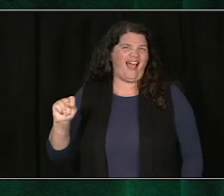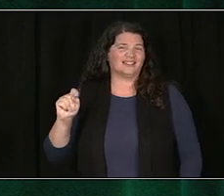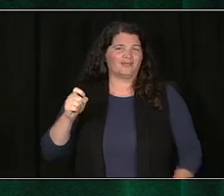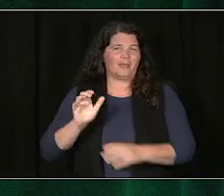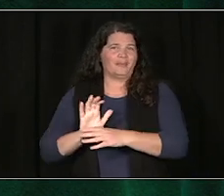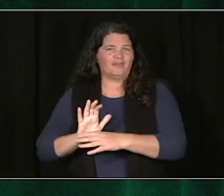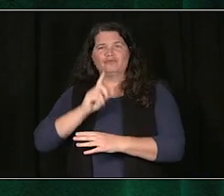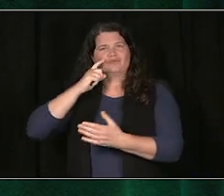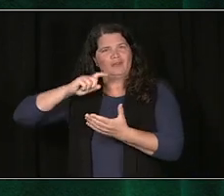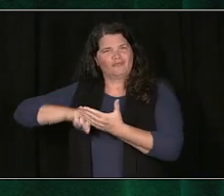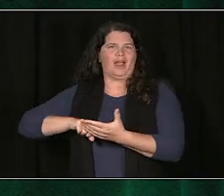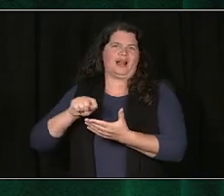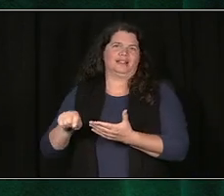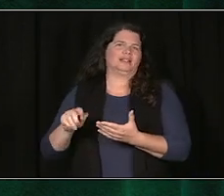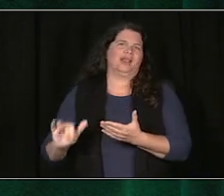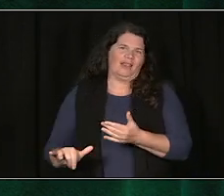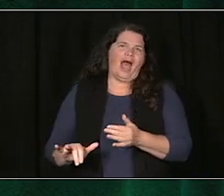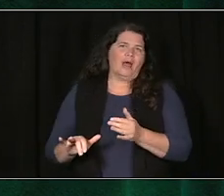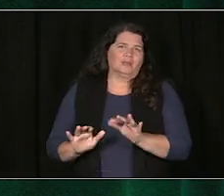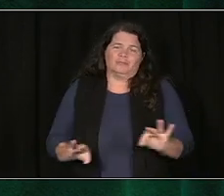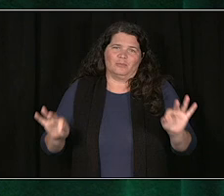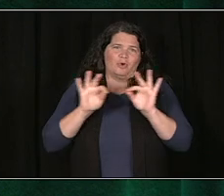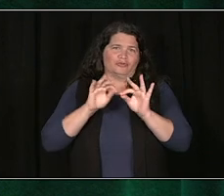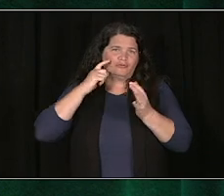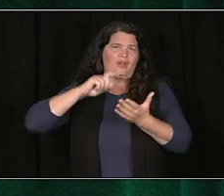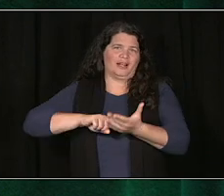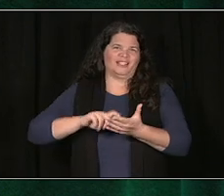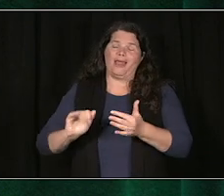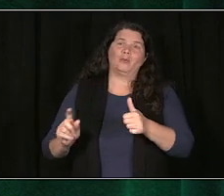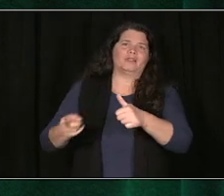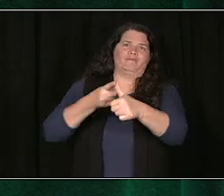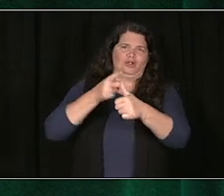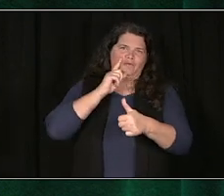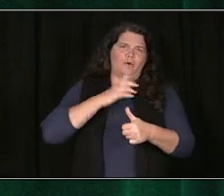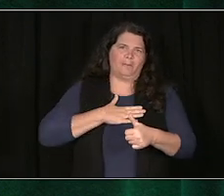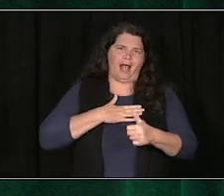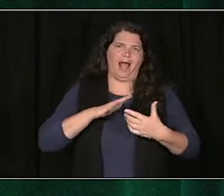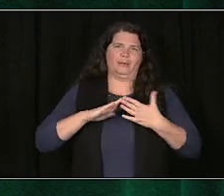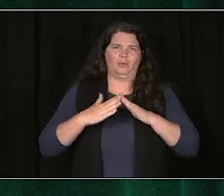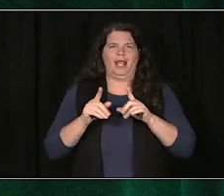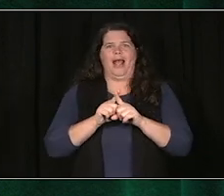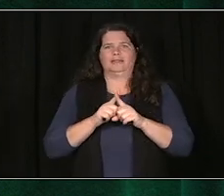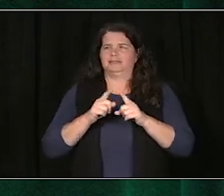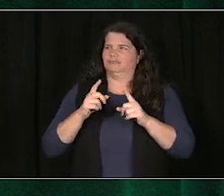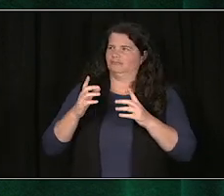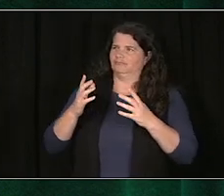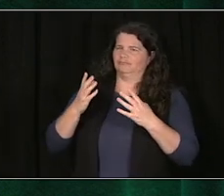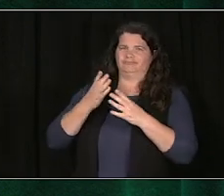really recognize that that was really the first for my community as a mainstream